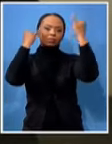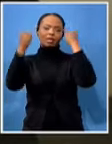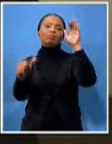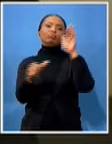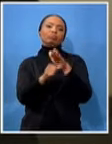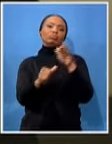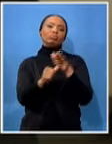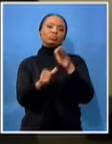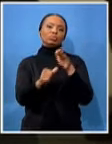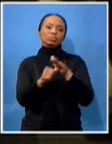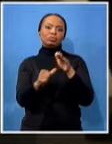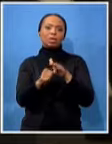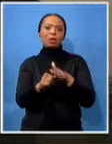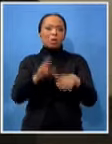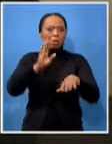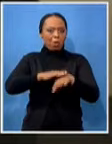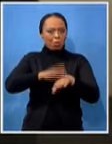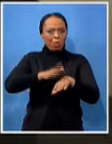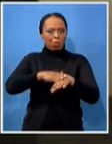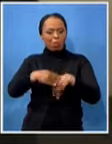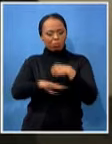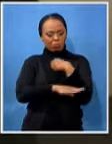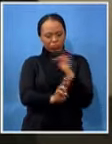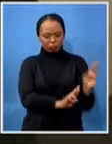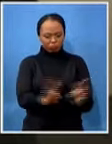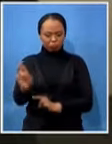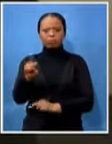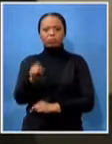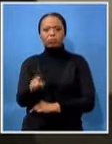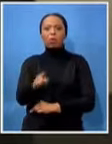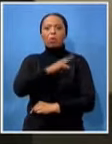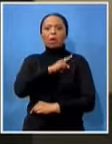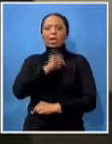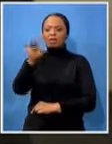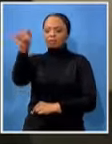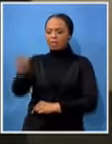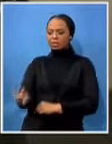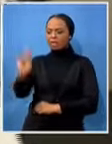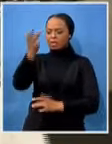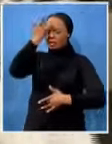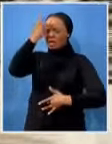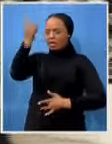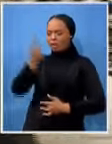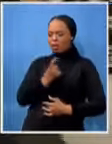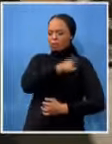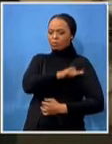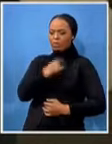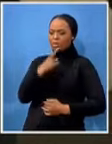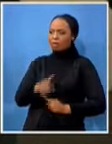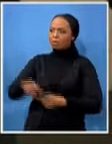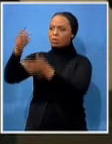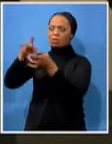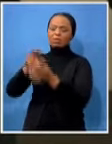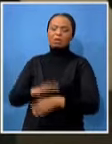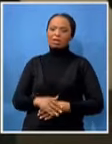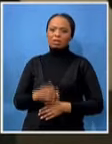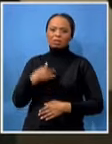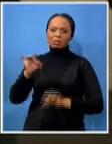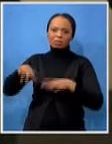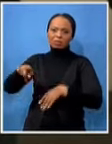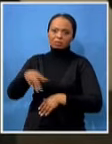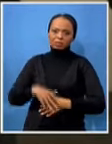going to be a time when there's pressure on any hospital. So that team will continue to do their work. But in the meantime, I want